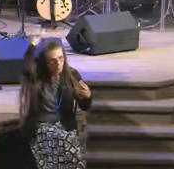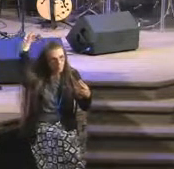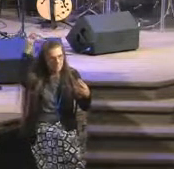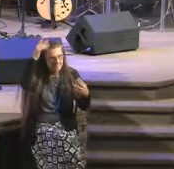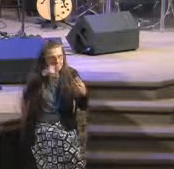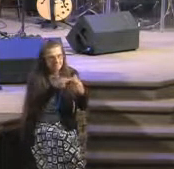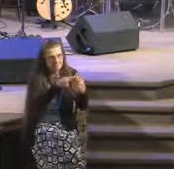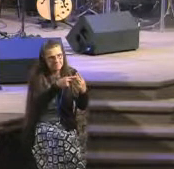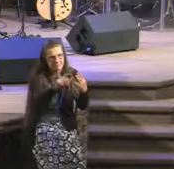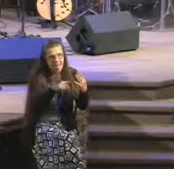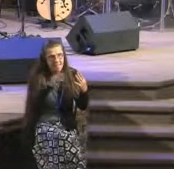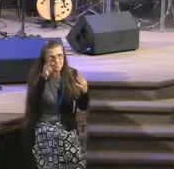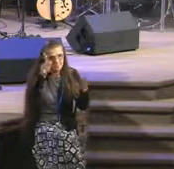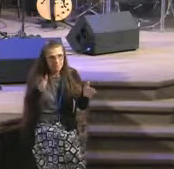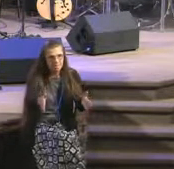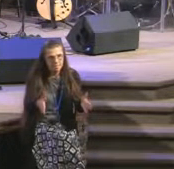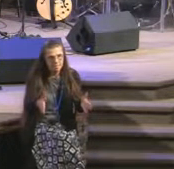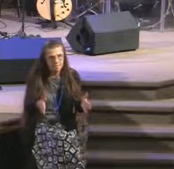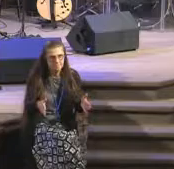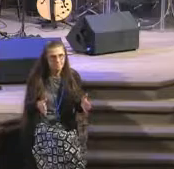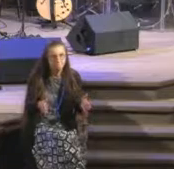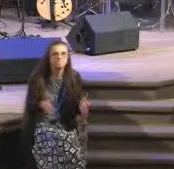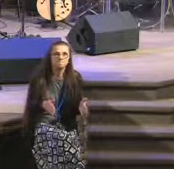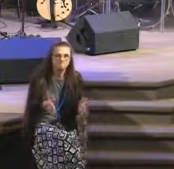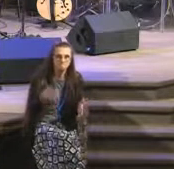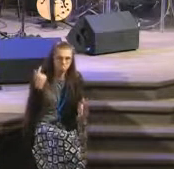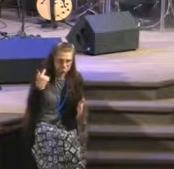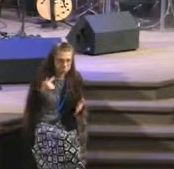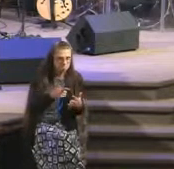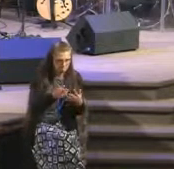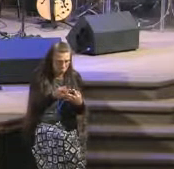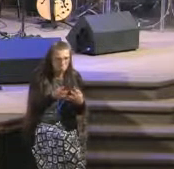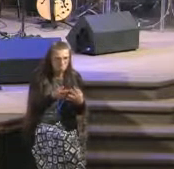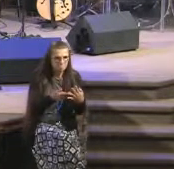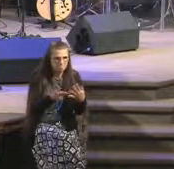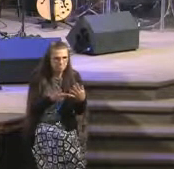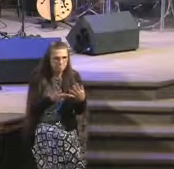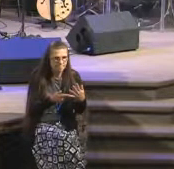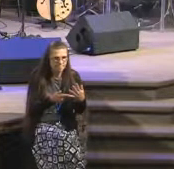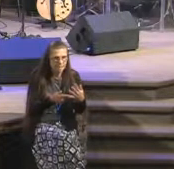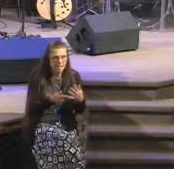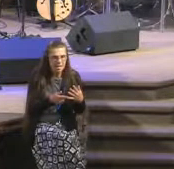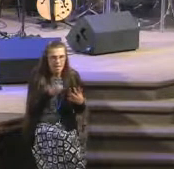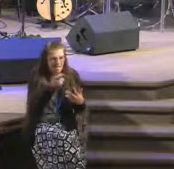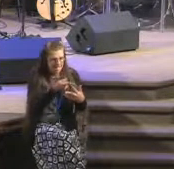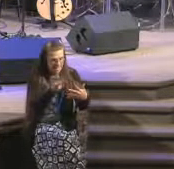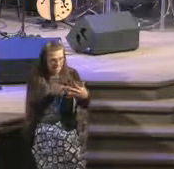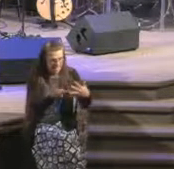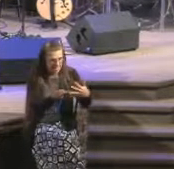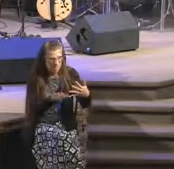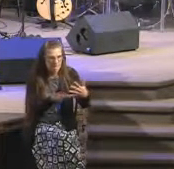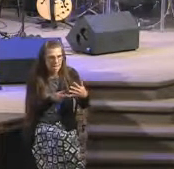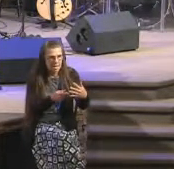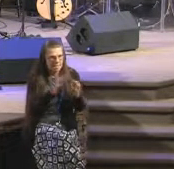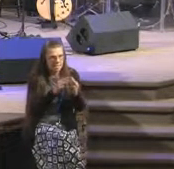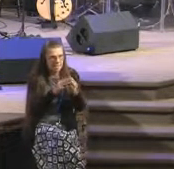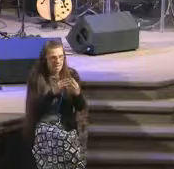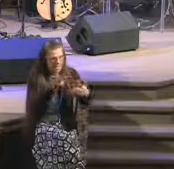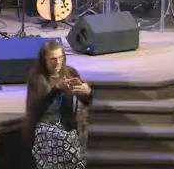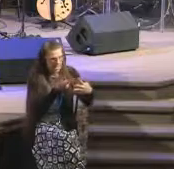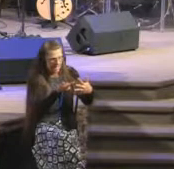people. The prophets, the priests, the princes, and the people. And each, his message was, is that